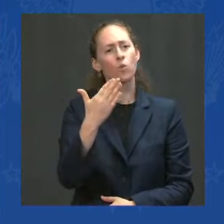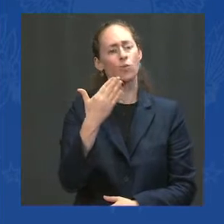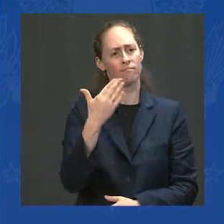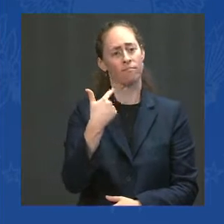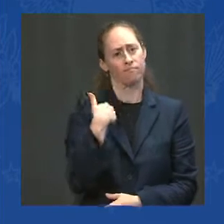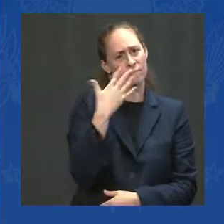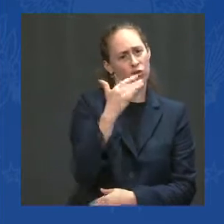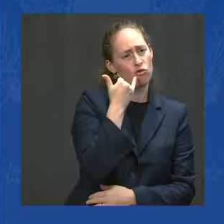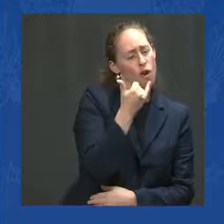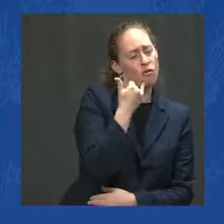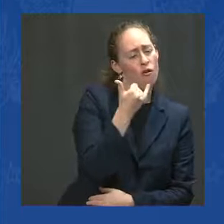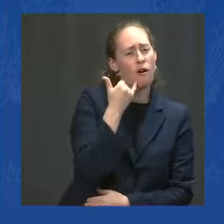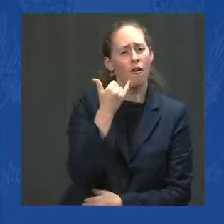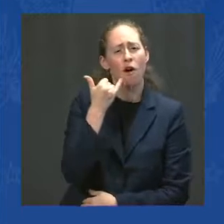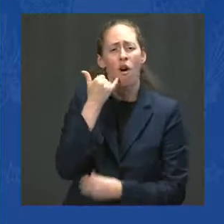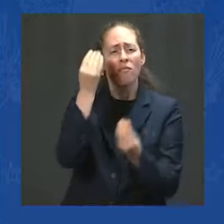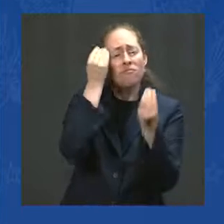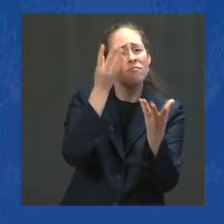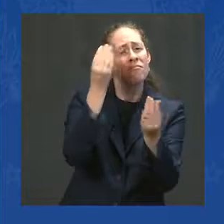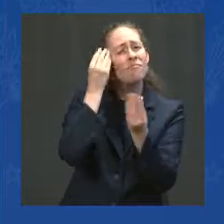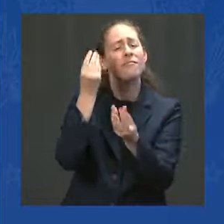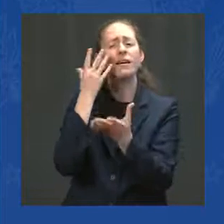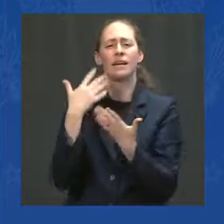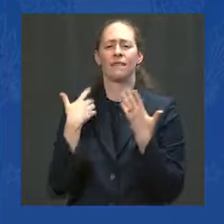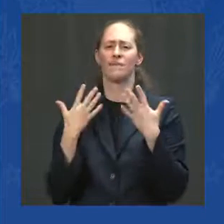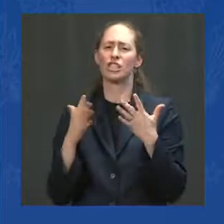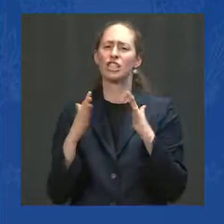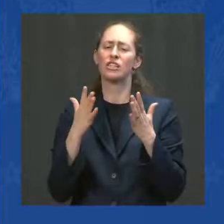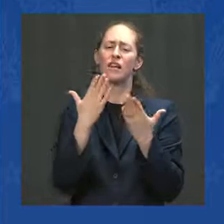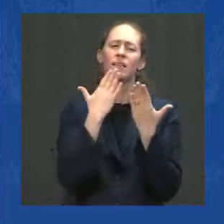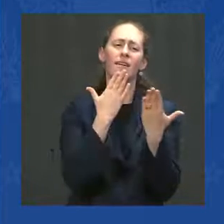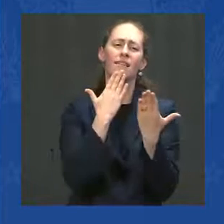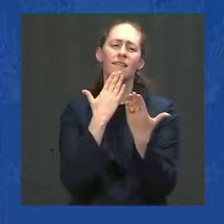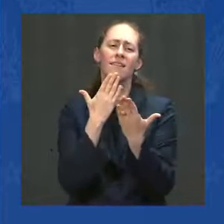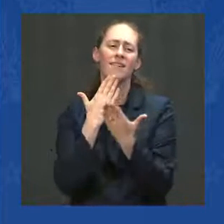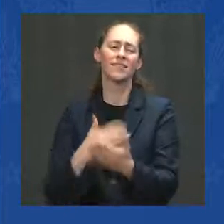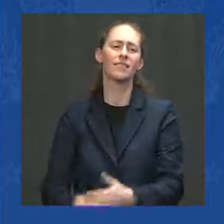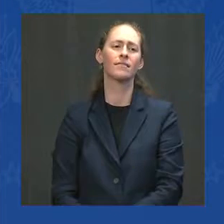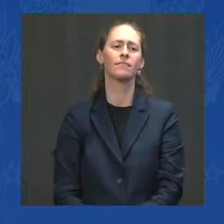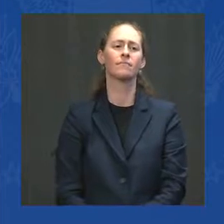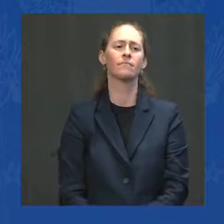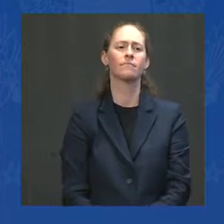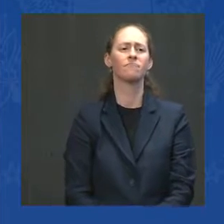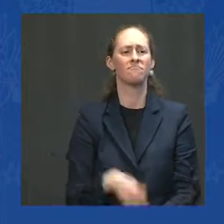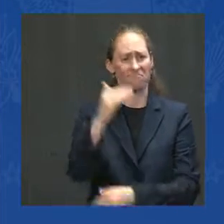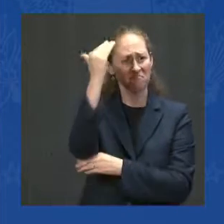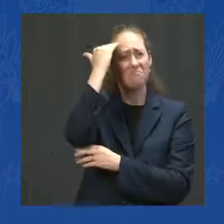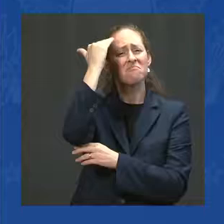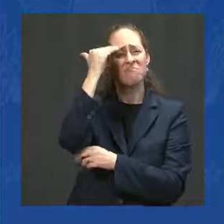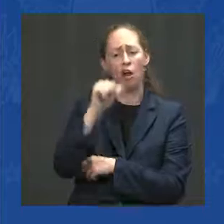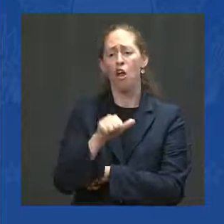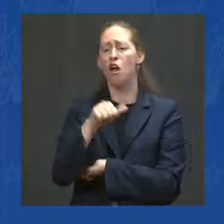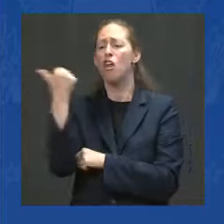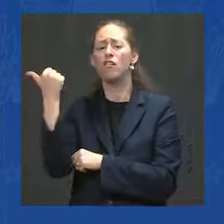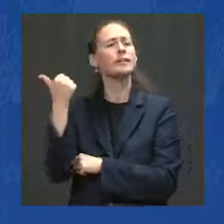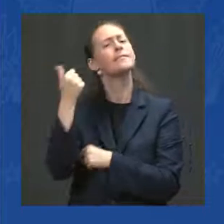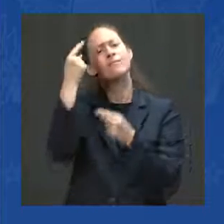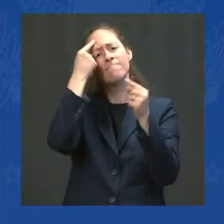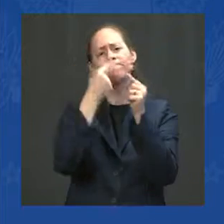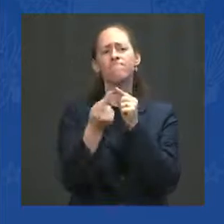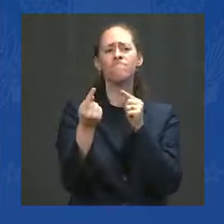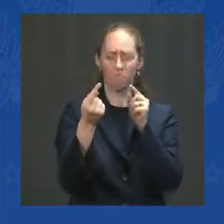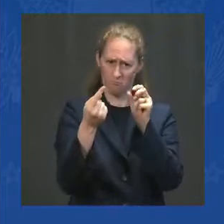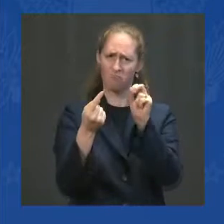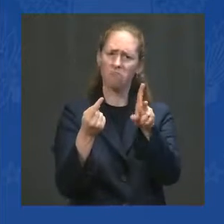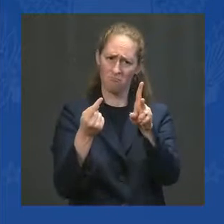that. You have, and no doubt you will, disagree with me on many issues. But where we can agree, we